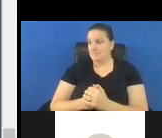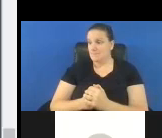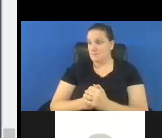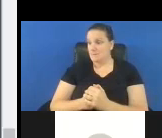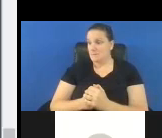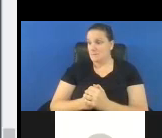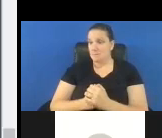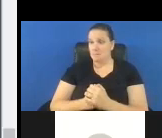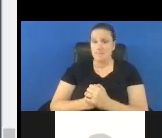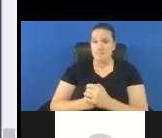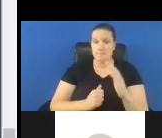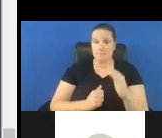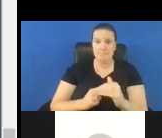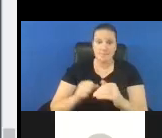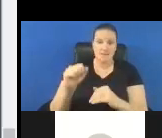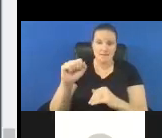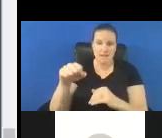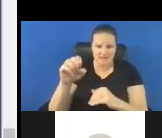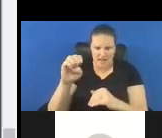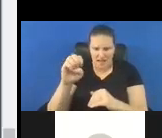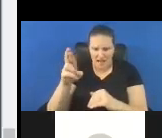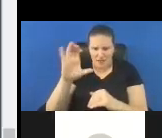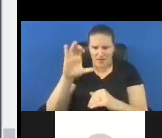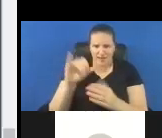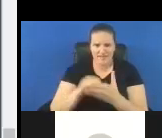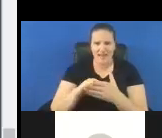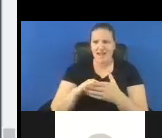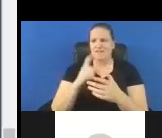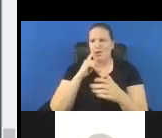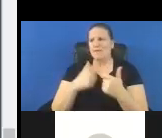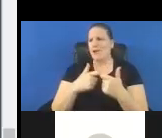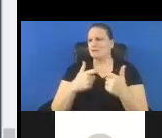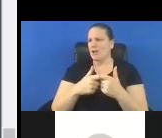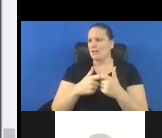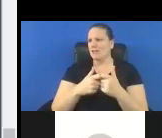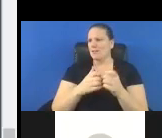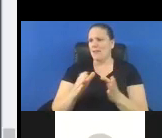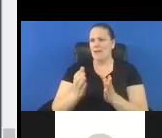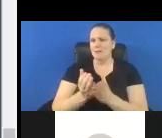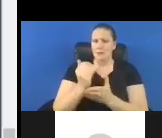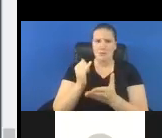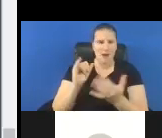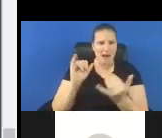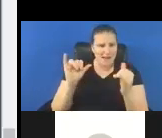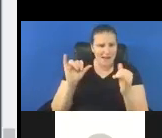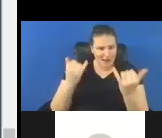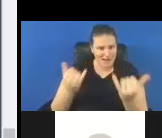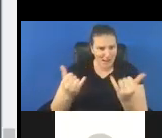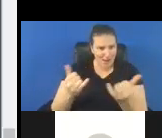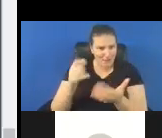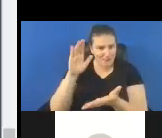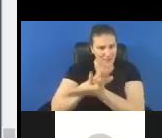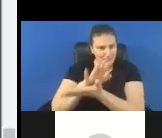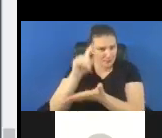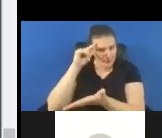Yeah, on that second point, supporting the initiative for electronic plan review, are they currently paper and pencil? I think